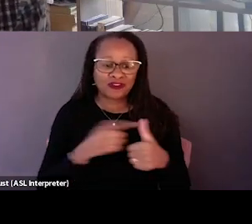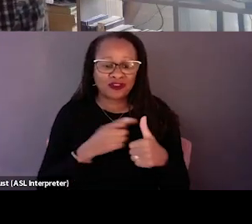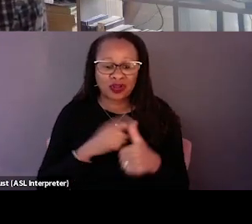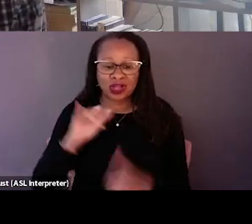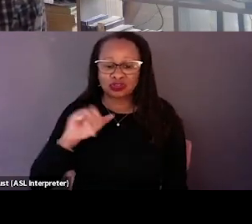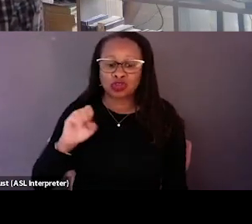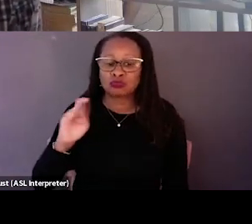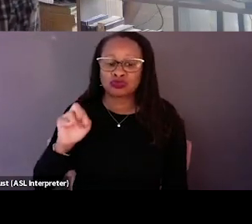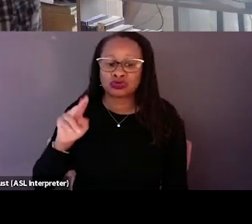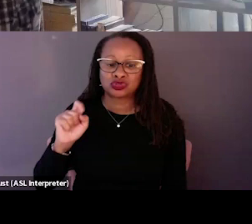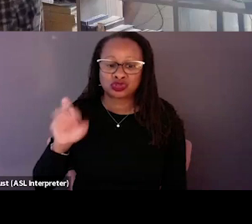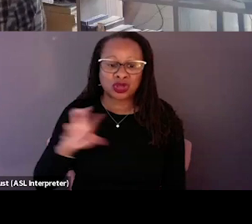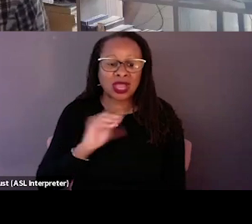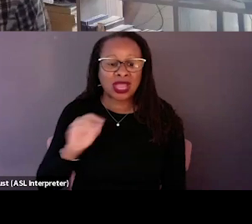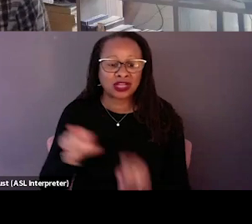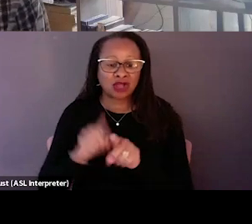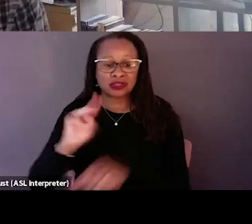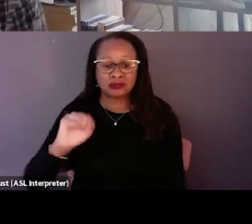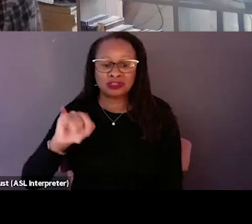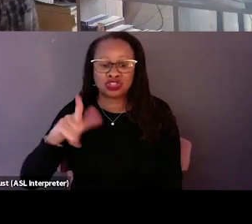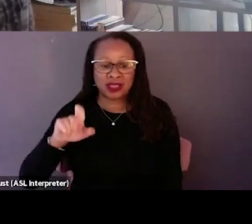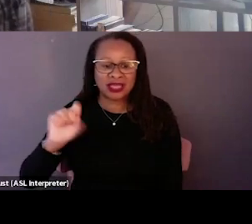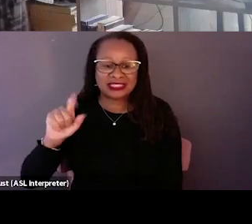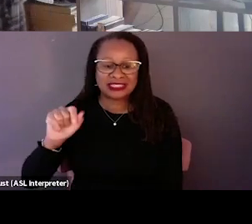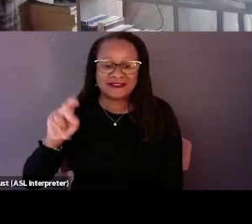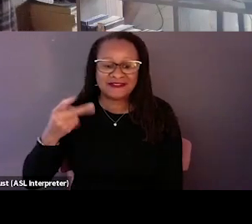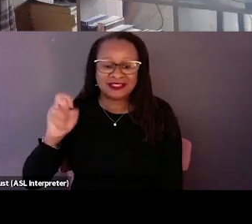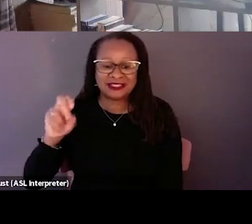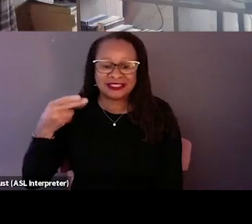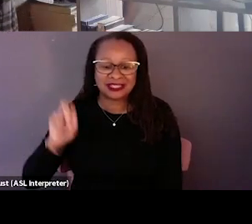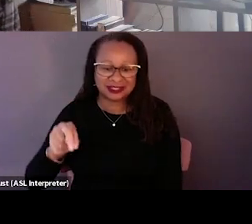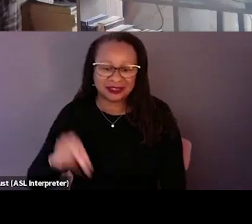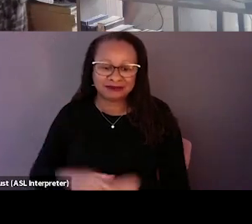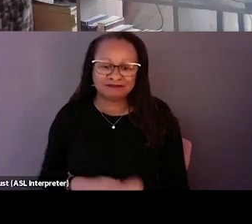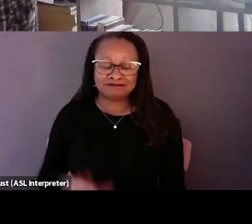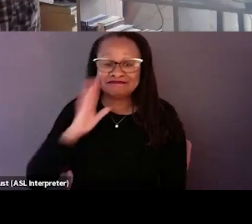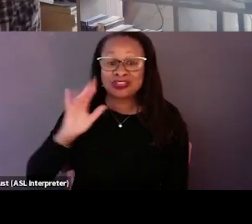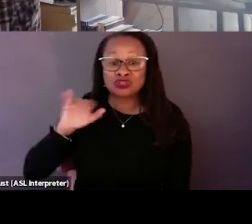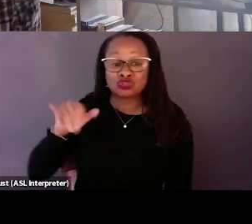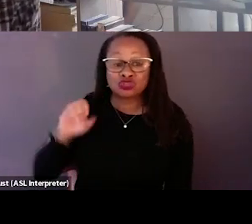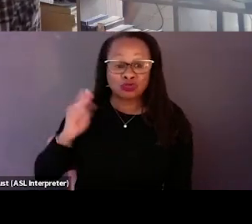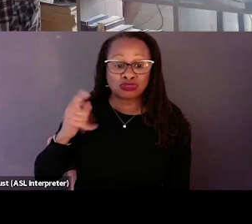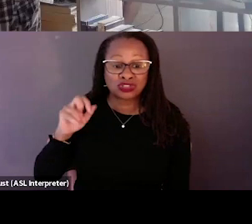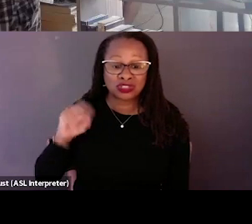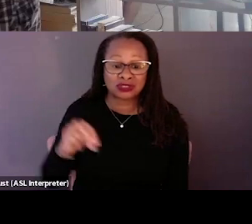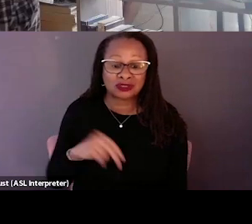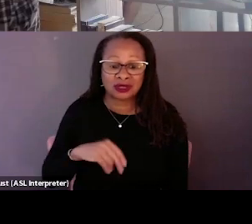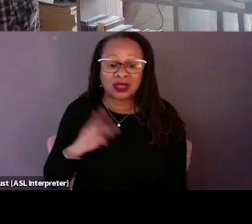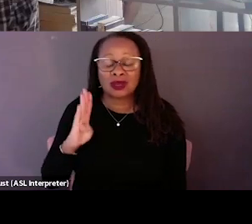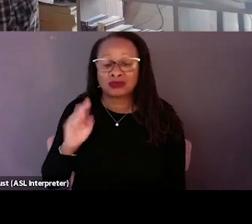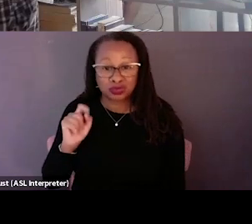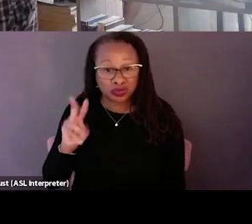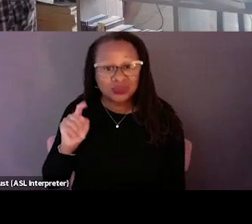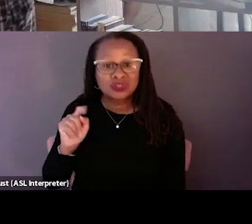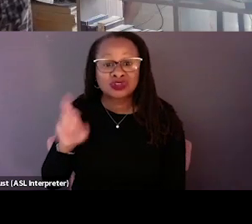Joe Brewster and also Michéle Stevenson. Hey, I'm Joe Brewster. I'm co-director of Black Girls Play.